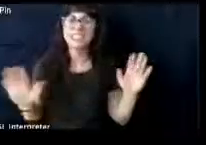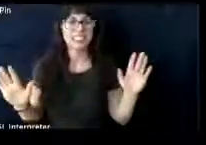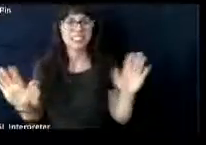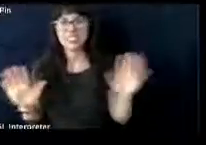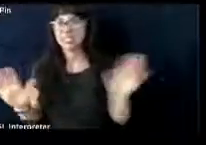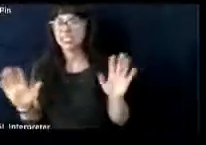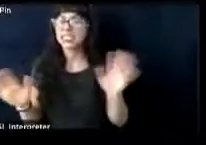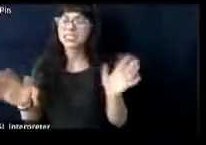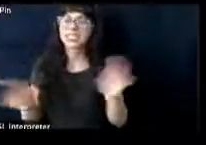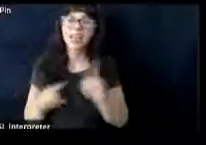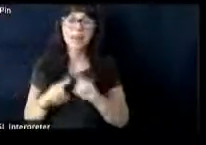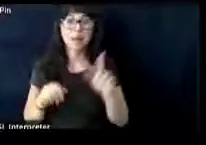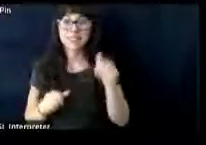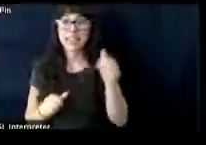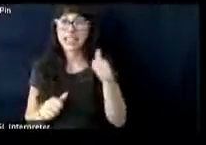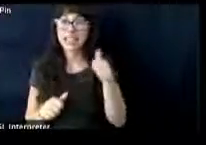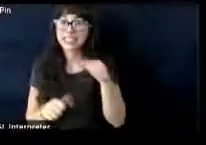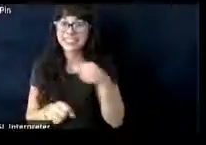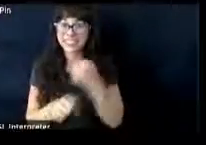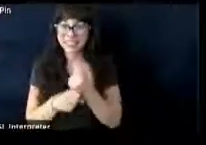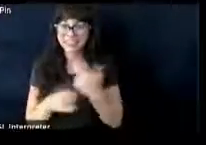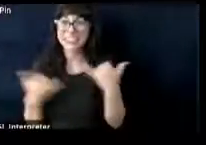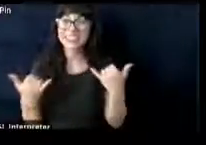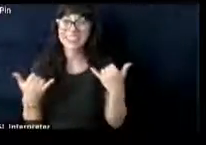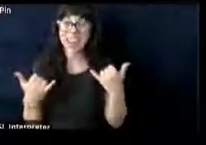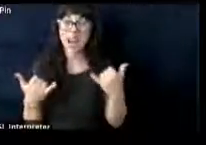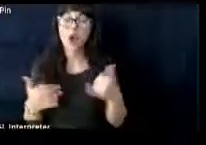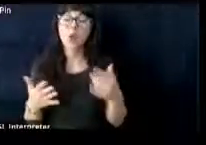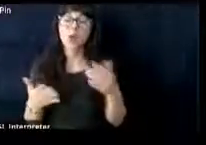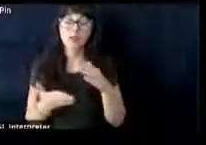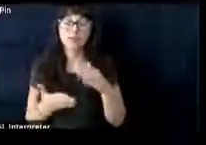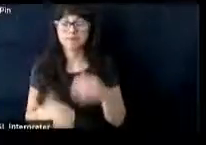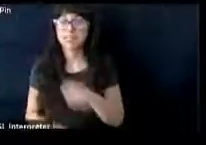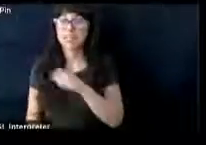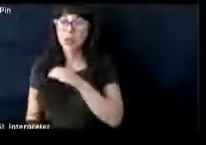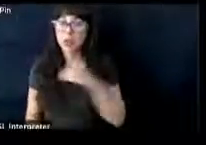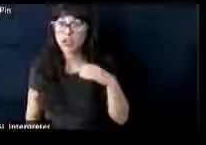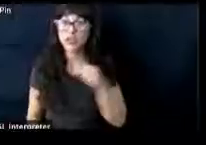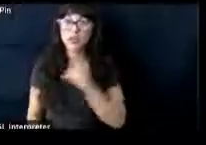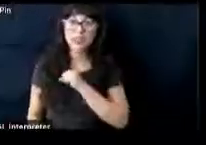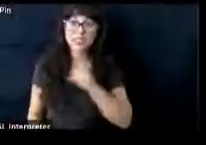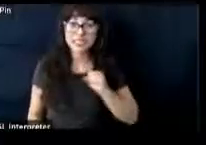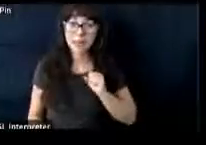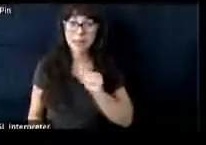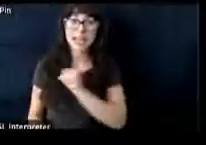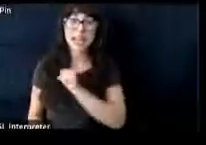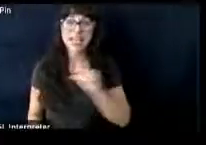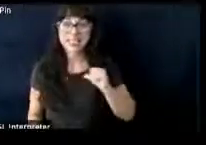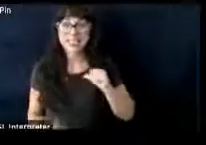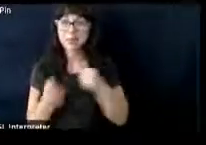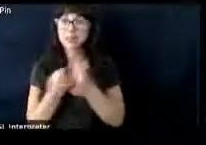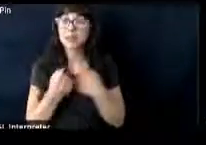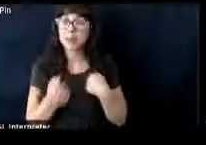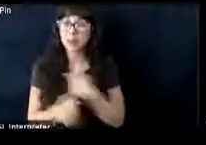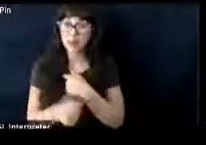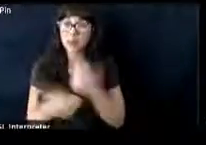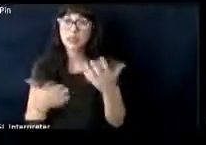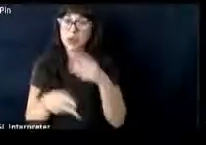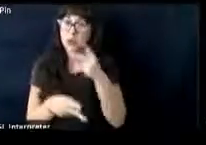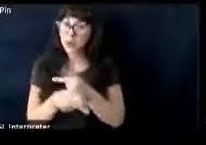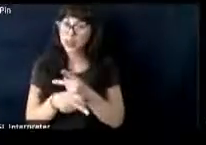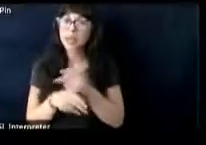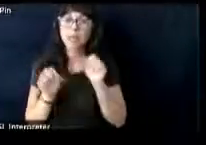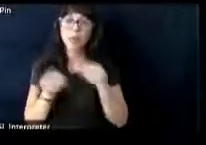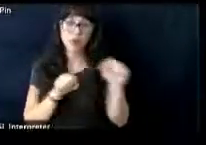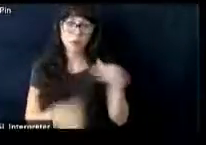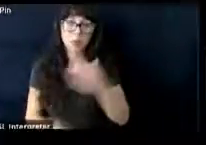Long Beach as the core of congressional, Senate, and Assembly districts. We want to stay as intact as possible,